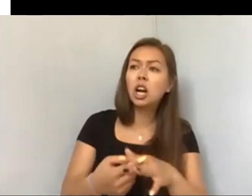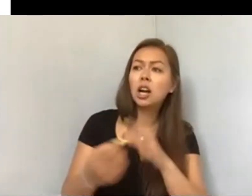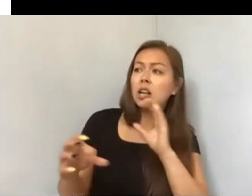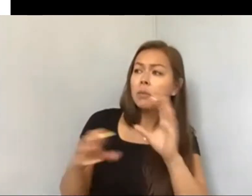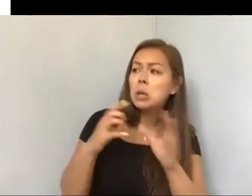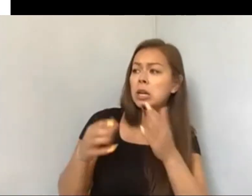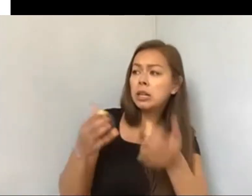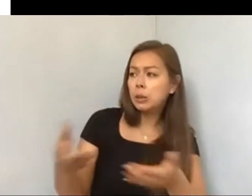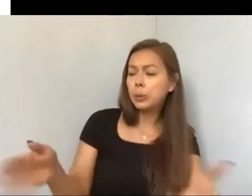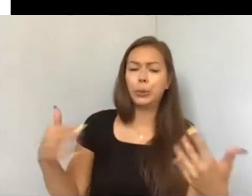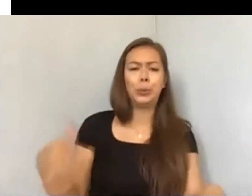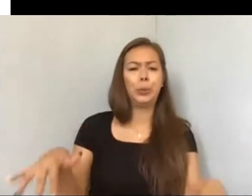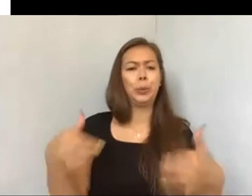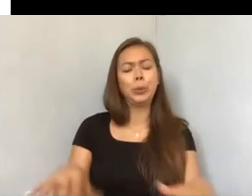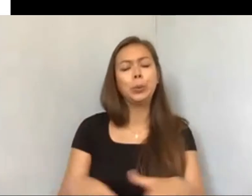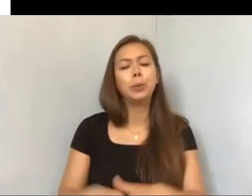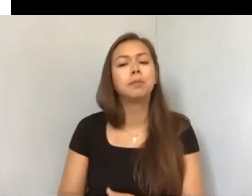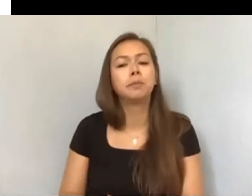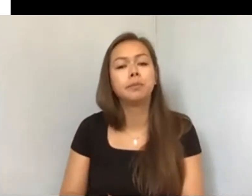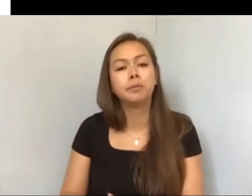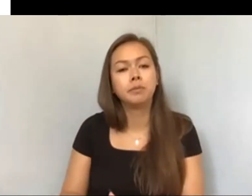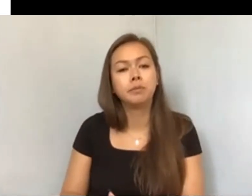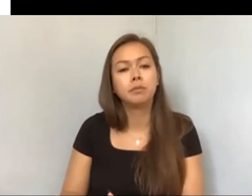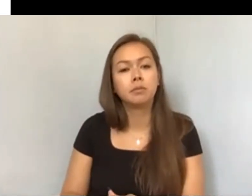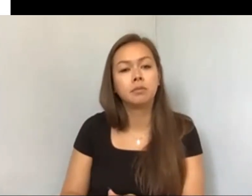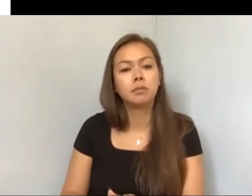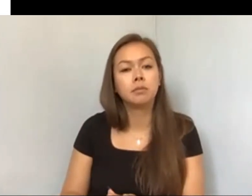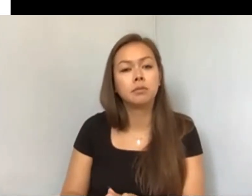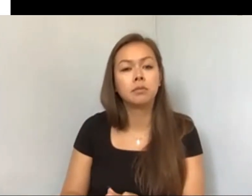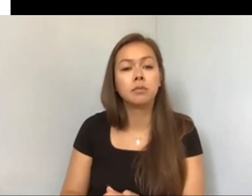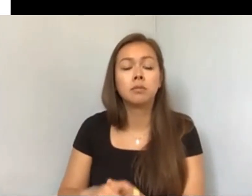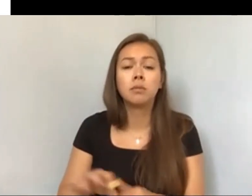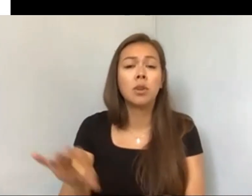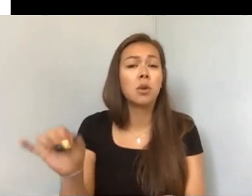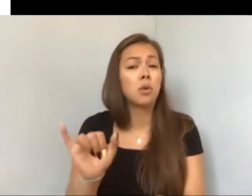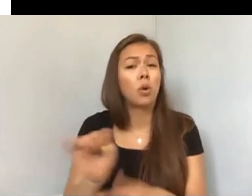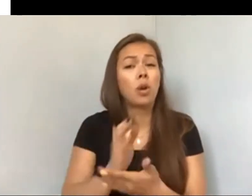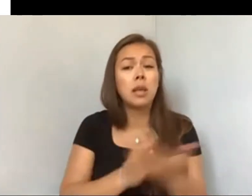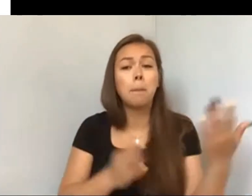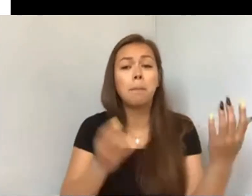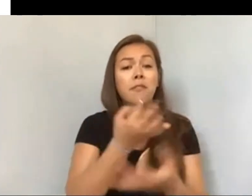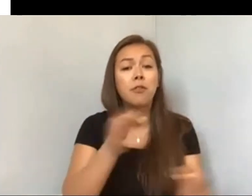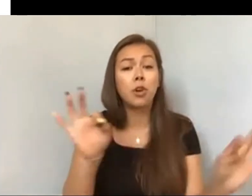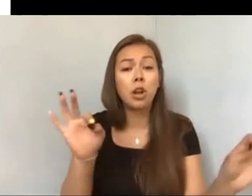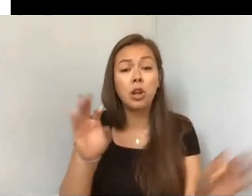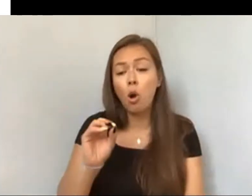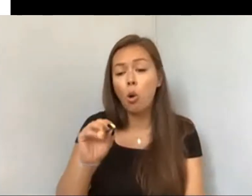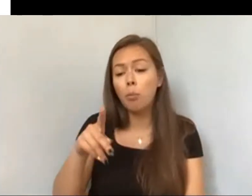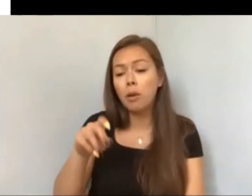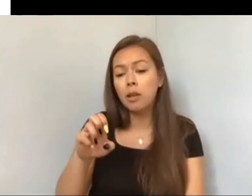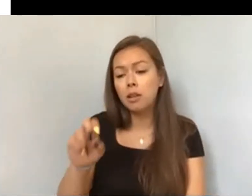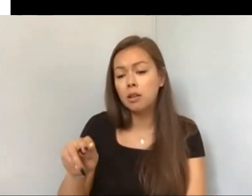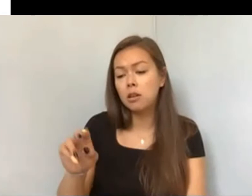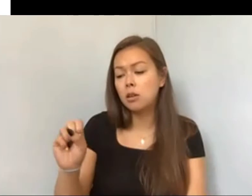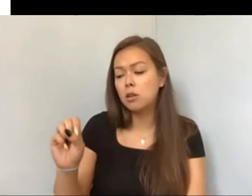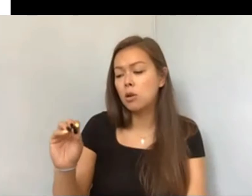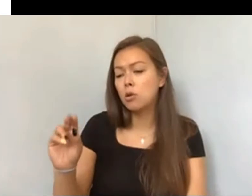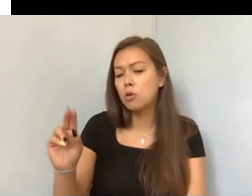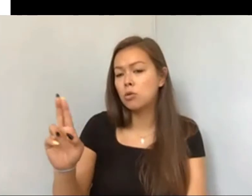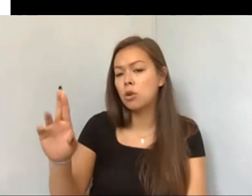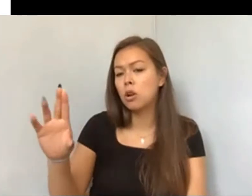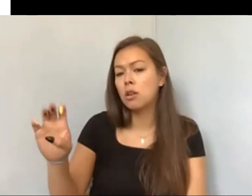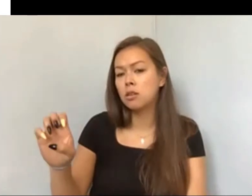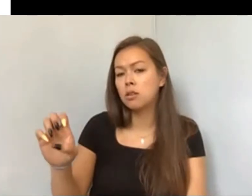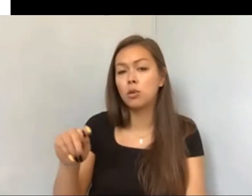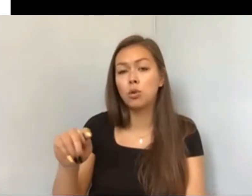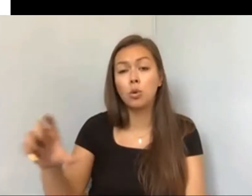Starting out with just simply the free open source tools that are available will allow you to set yourself up to be